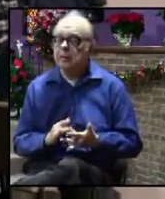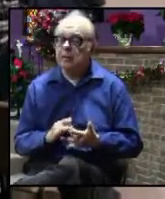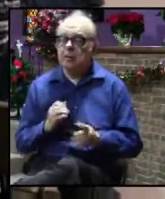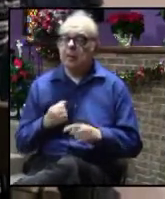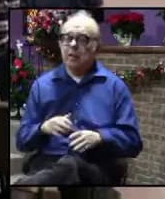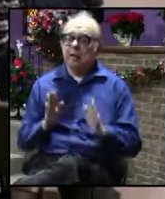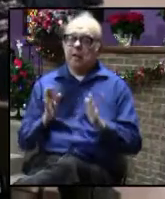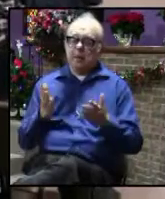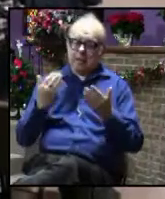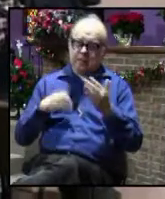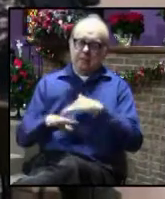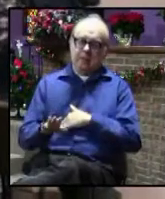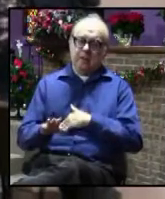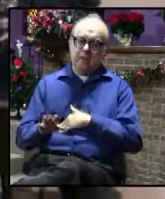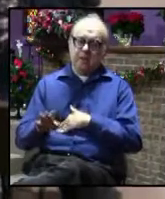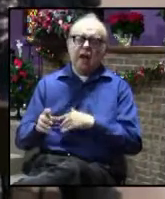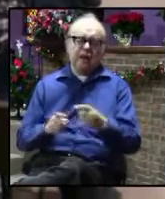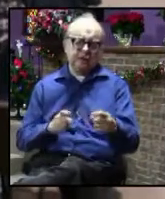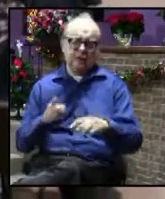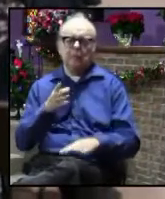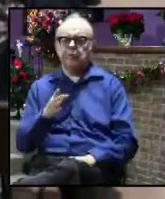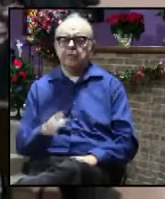We allow Him to come in and take over.